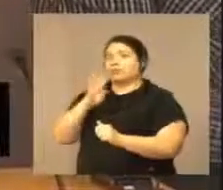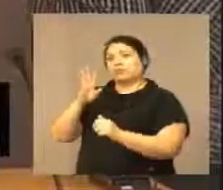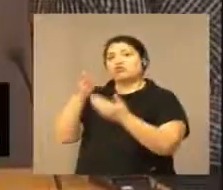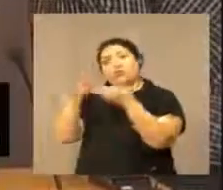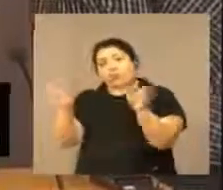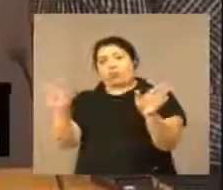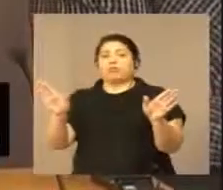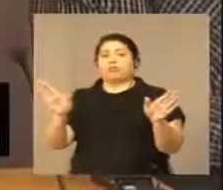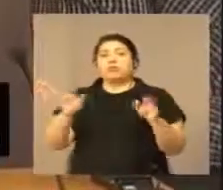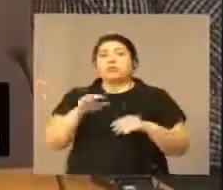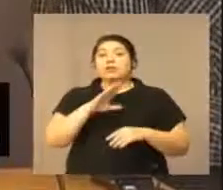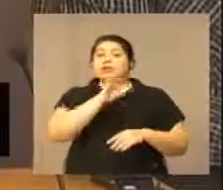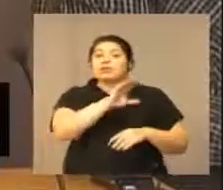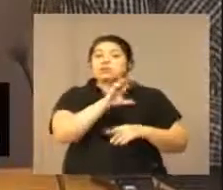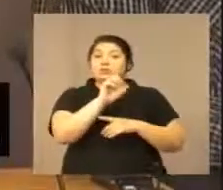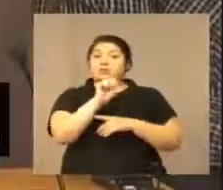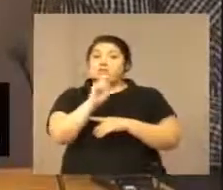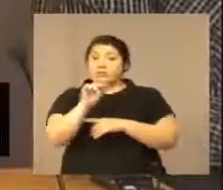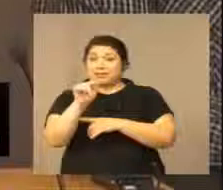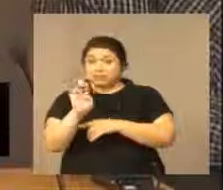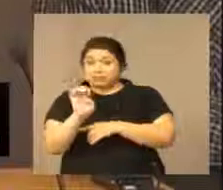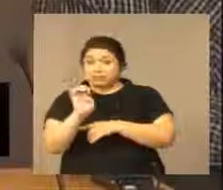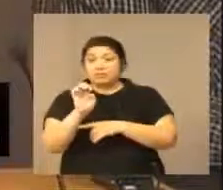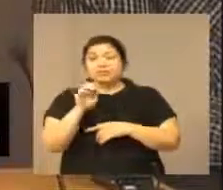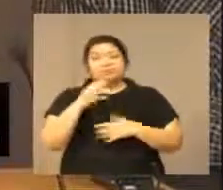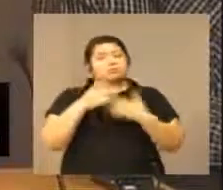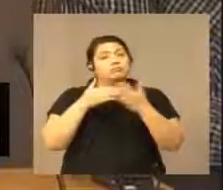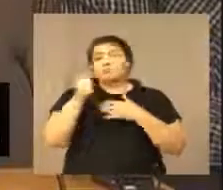Definitely suicide, male or female, is